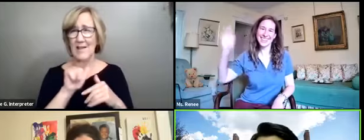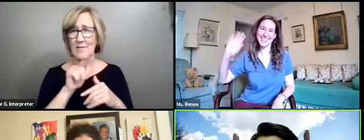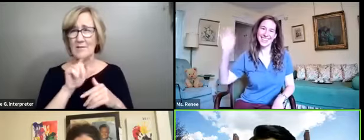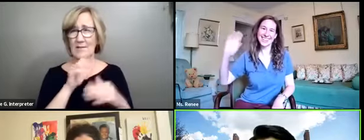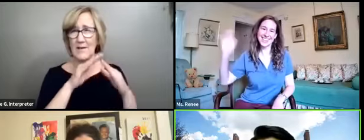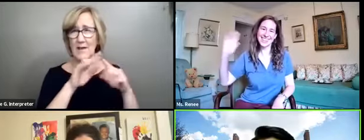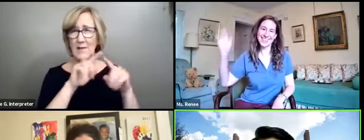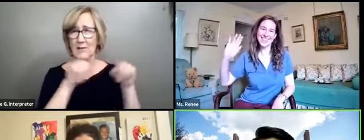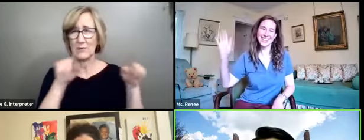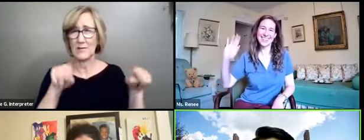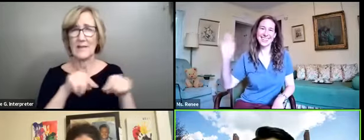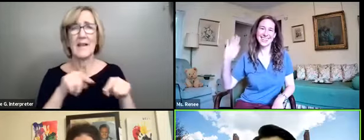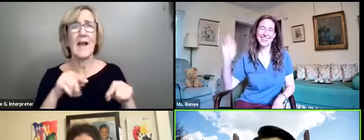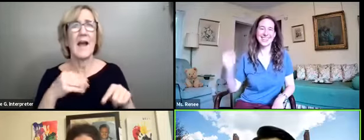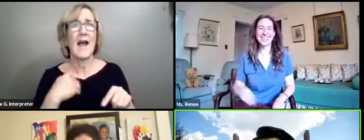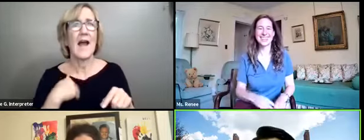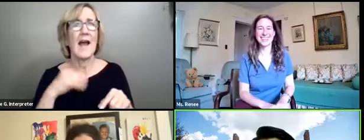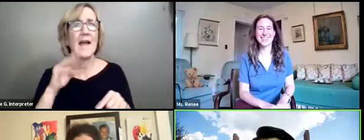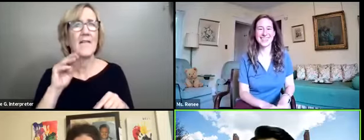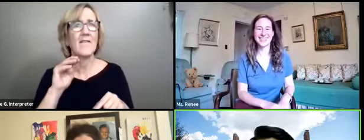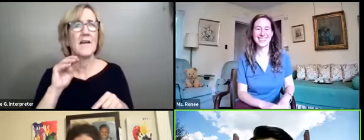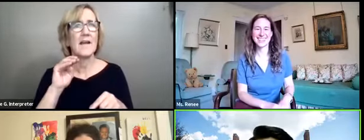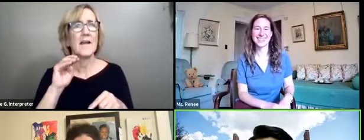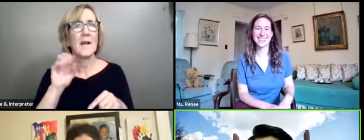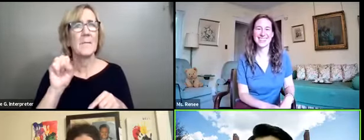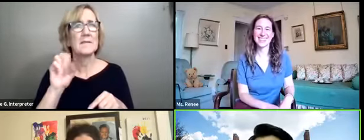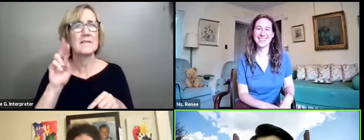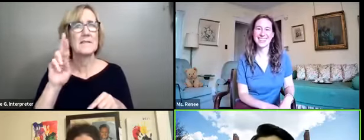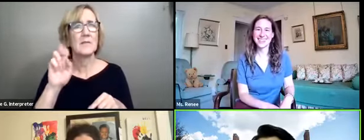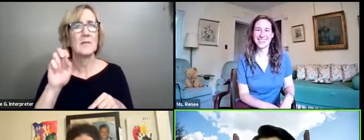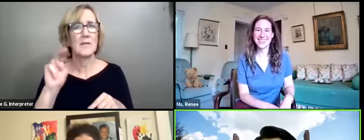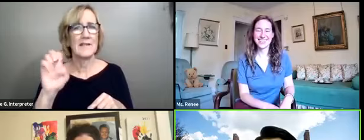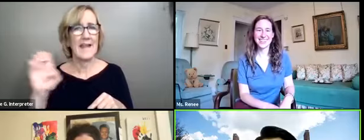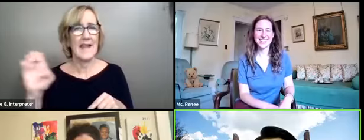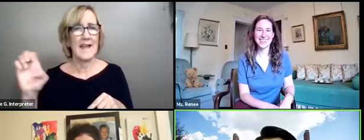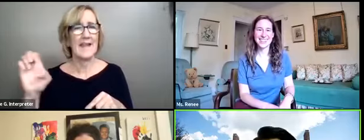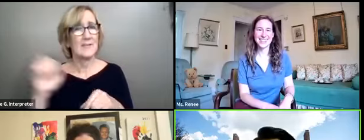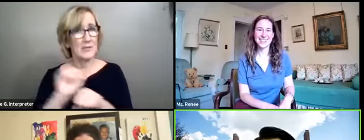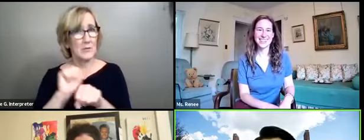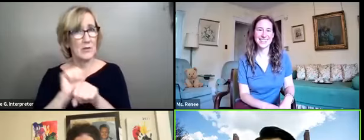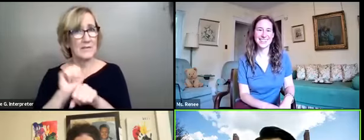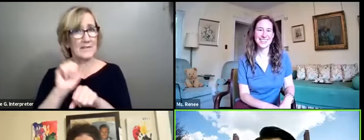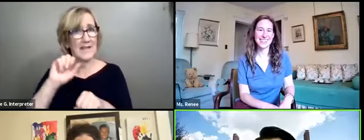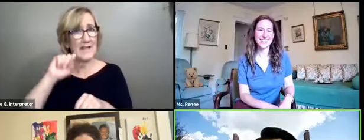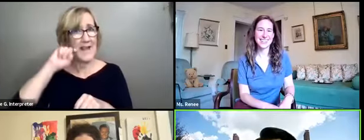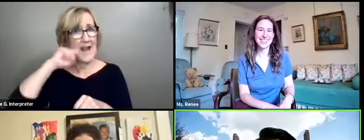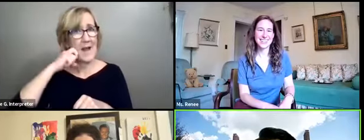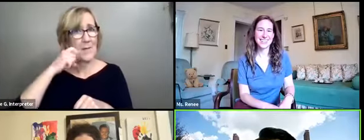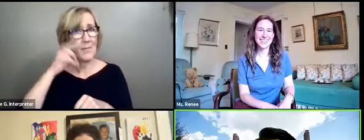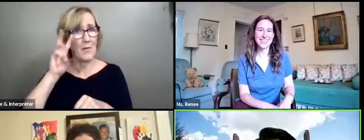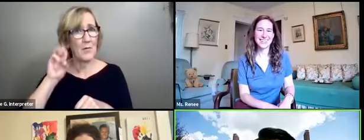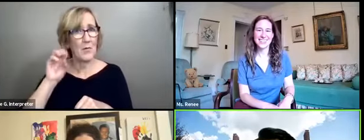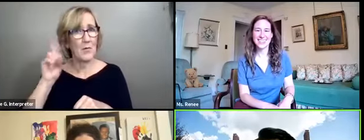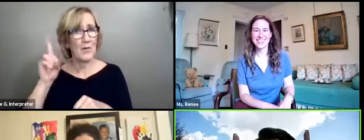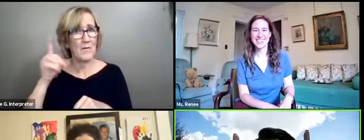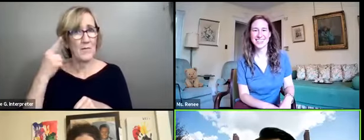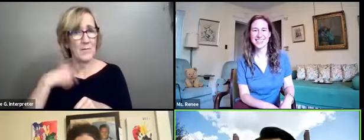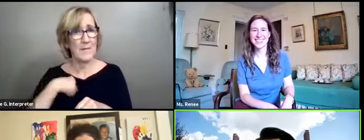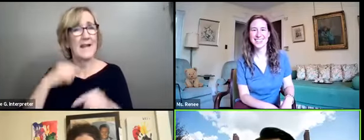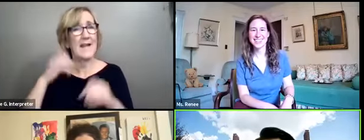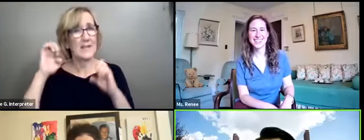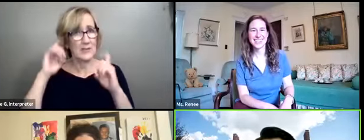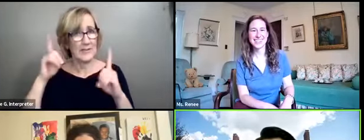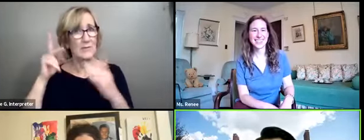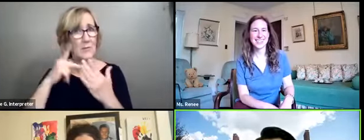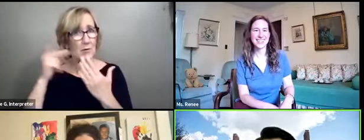on the right side of my screen. She's a fellow coworker at Applewood with me. We both do educational programming there. And